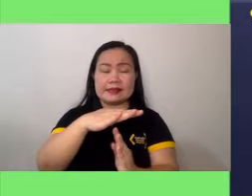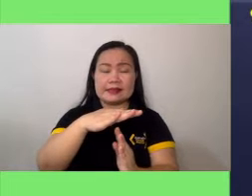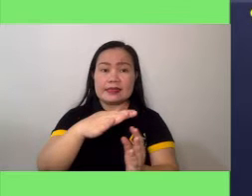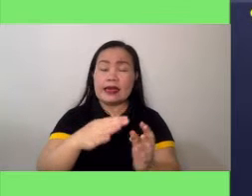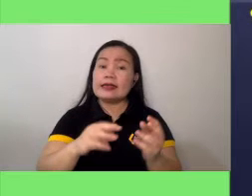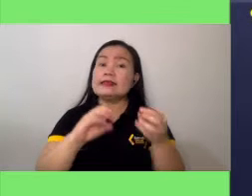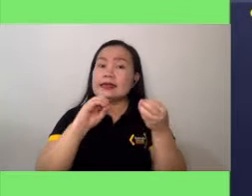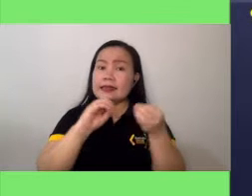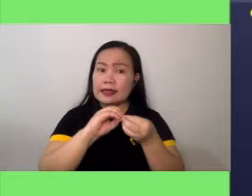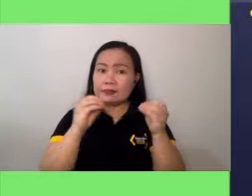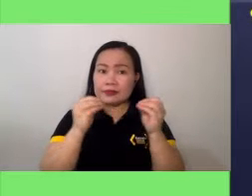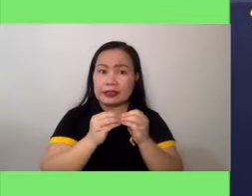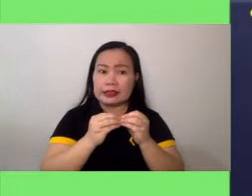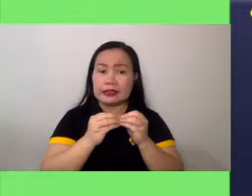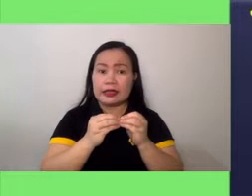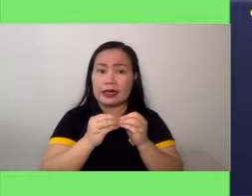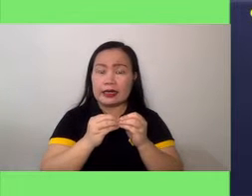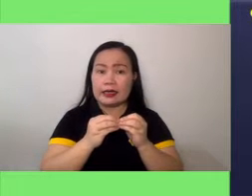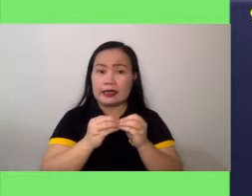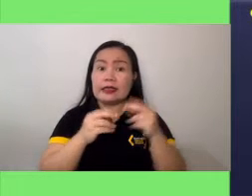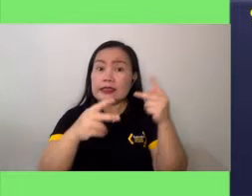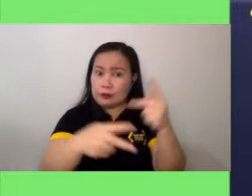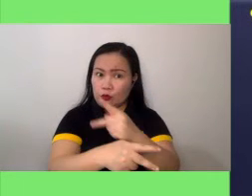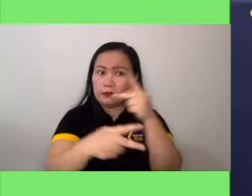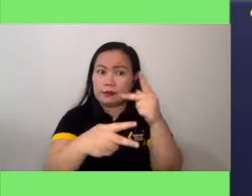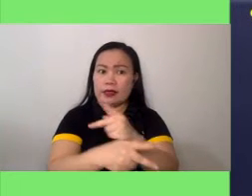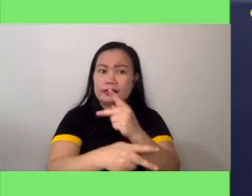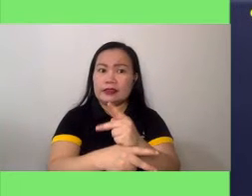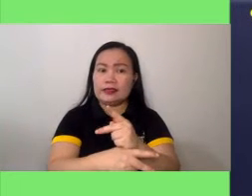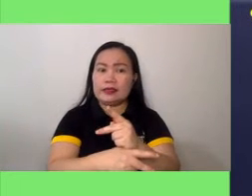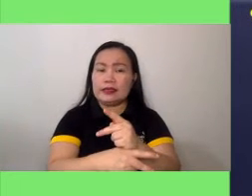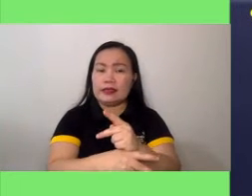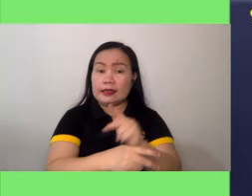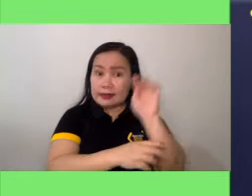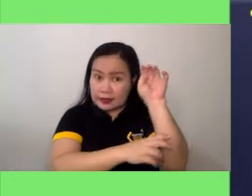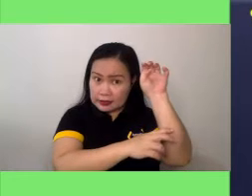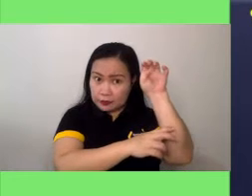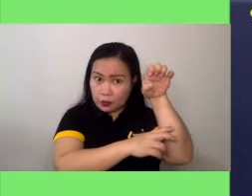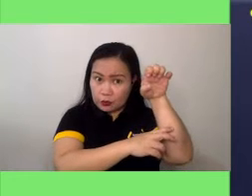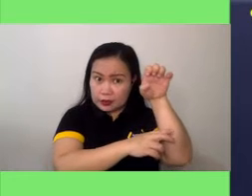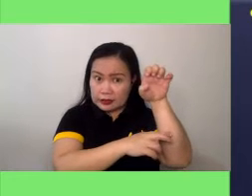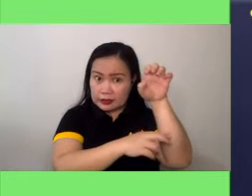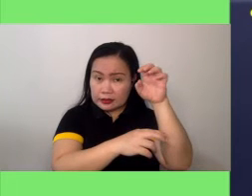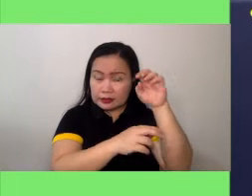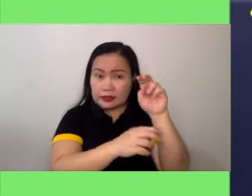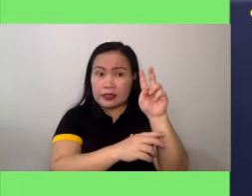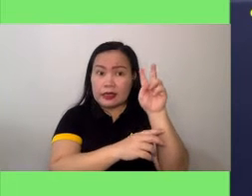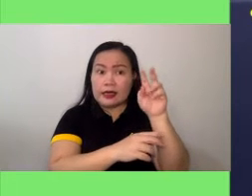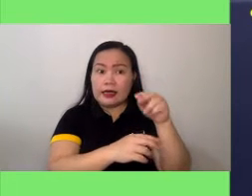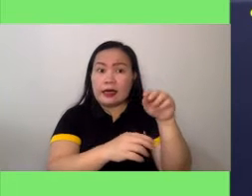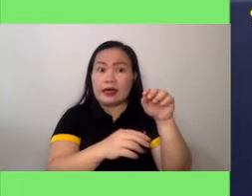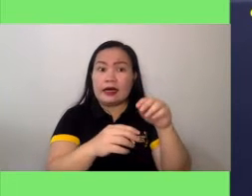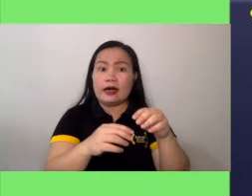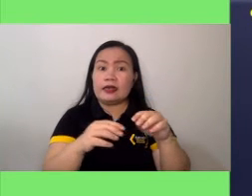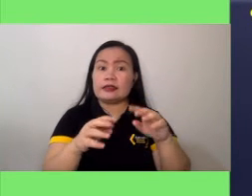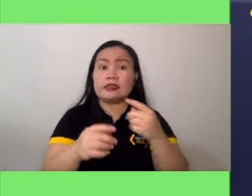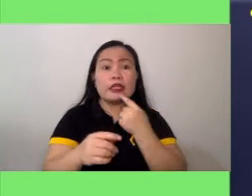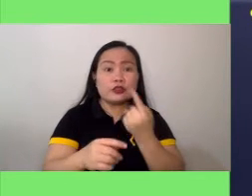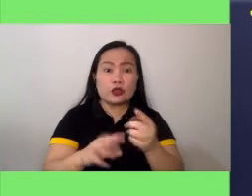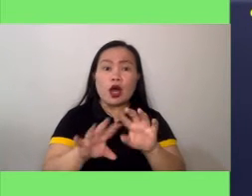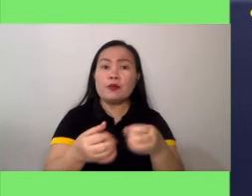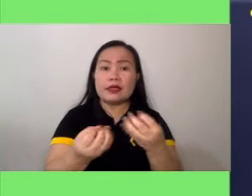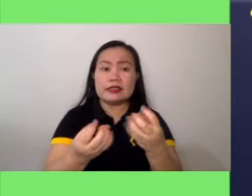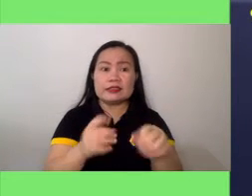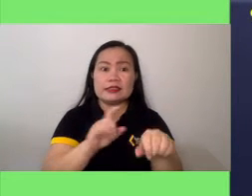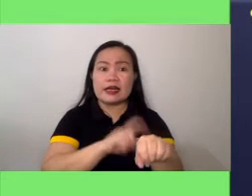base, which is the number that is being multiplied. The exponent, it tells you how many times the base is used as a